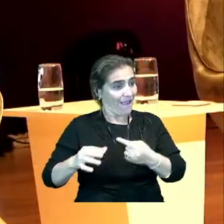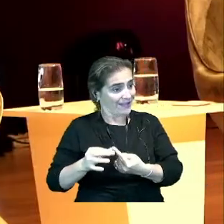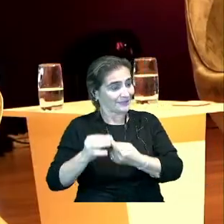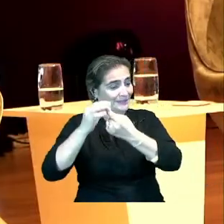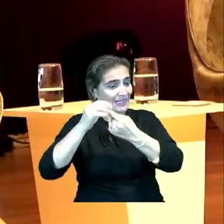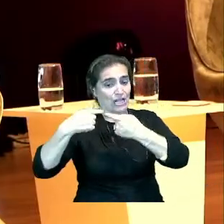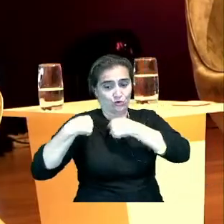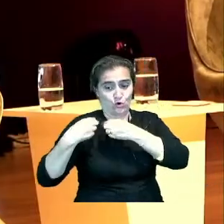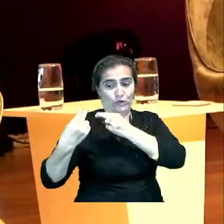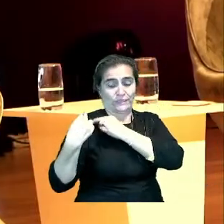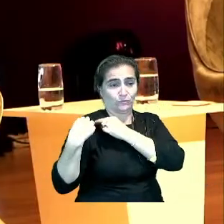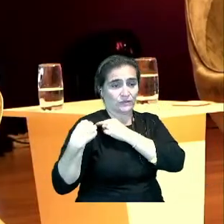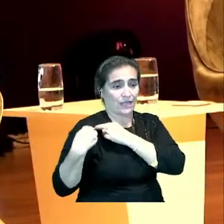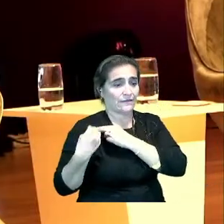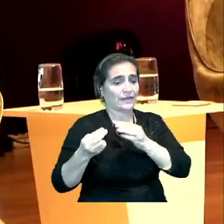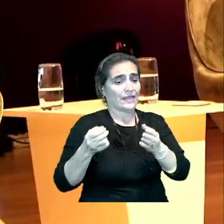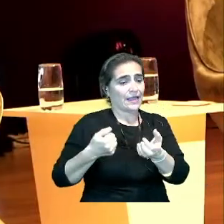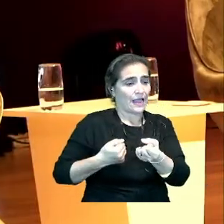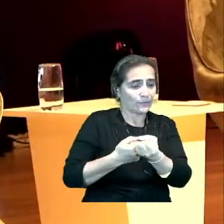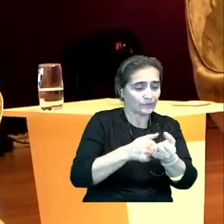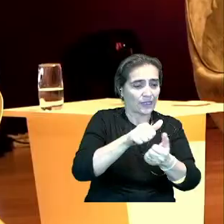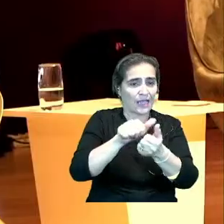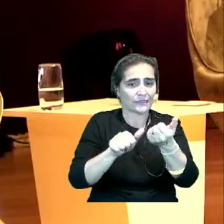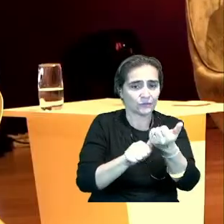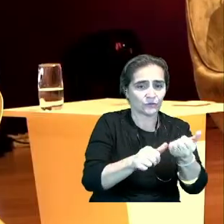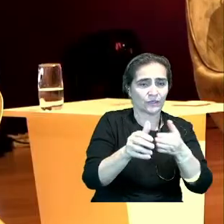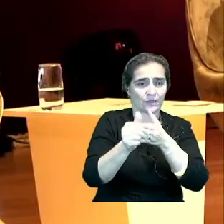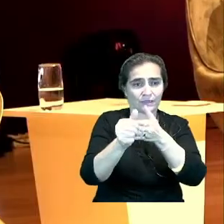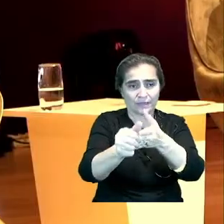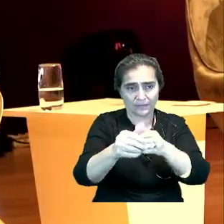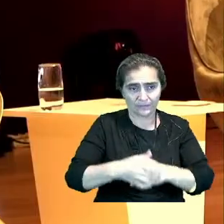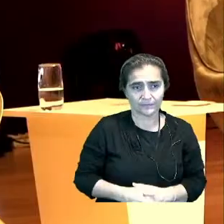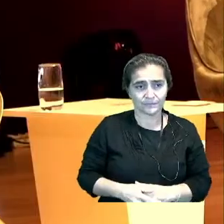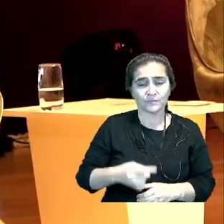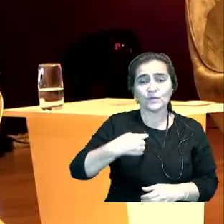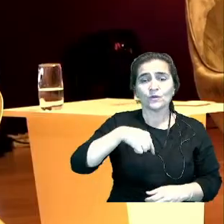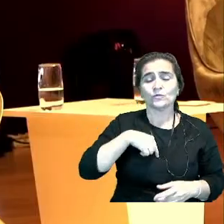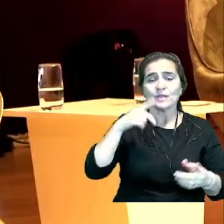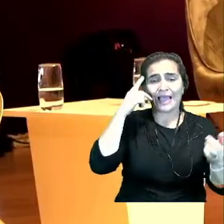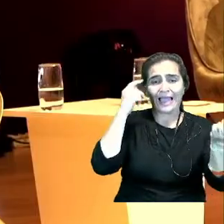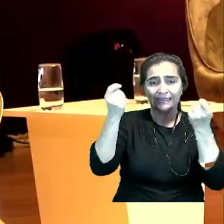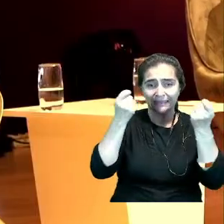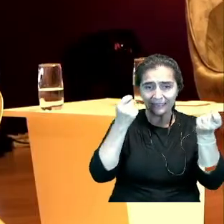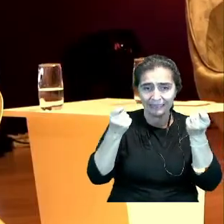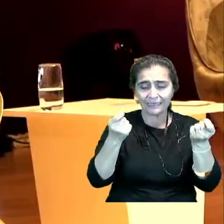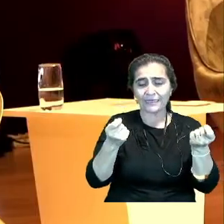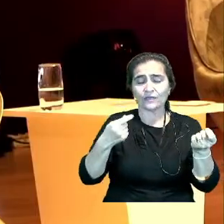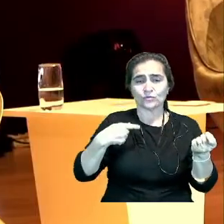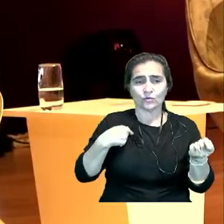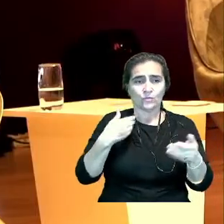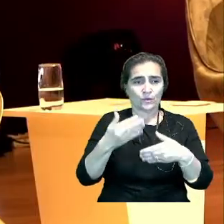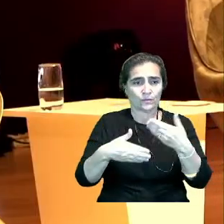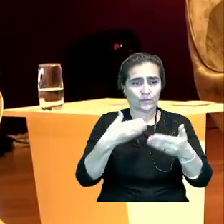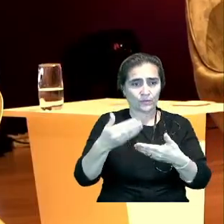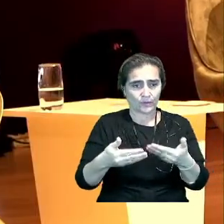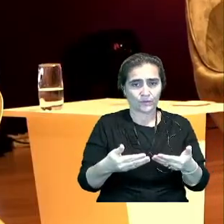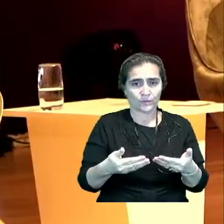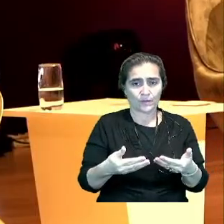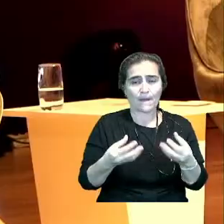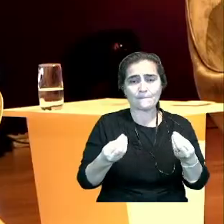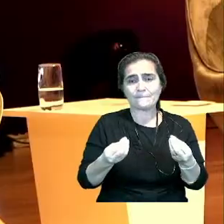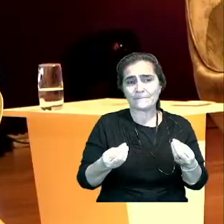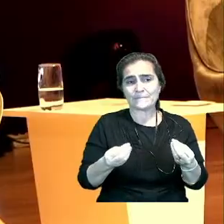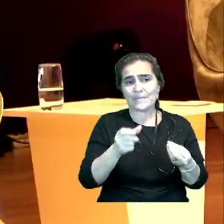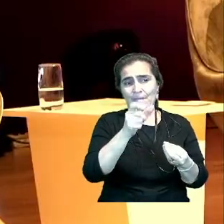smaller, better type of tourism, and we need to provide the best advice for people that go to regions such as Nuki, for example, so that